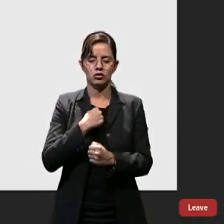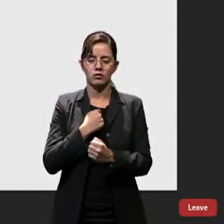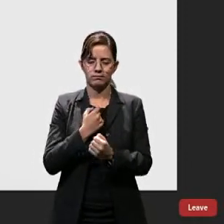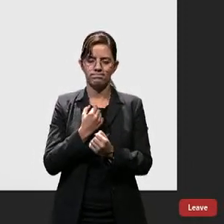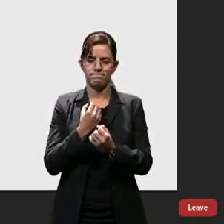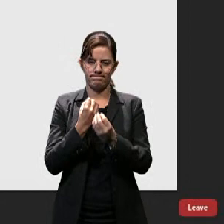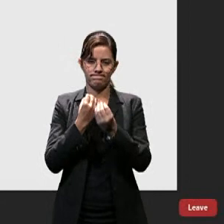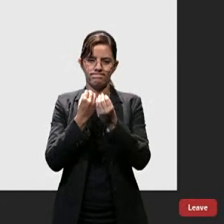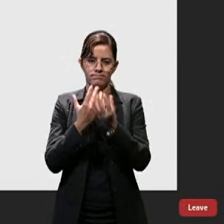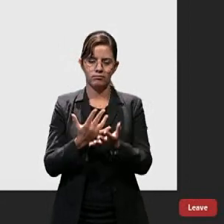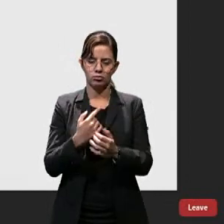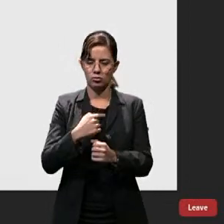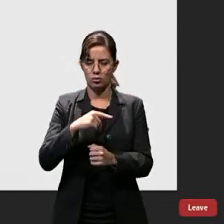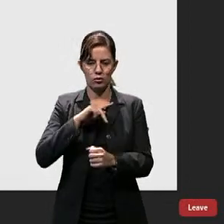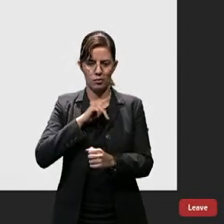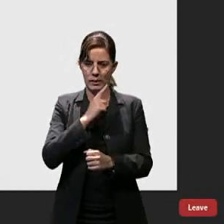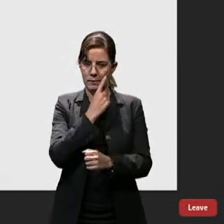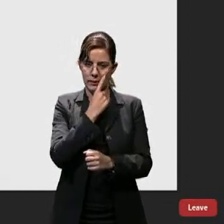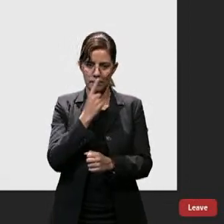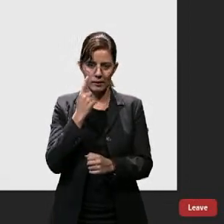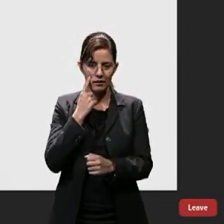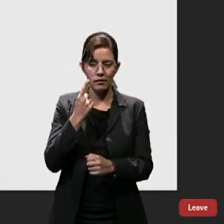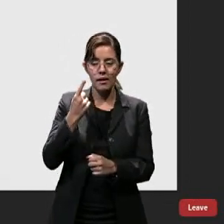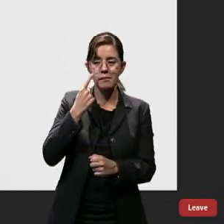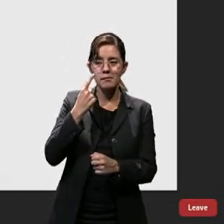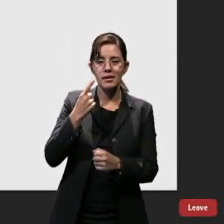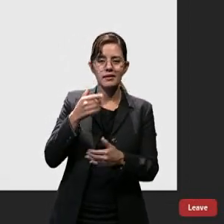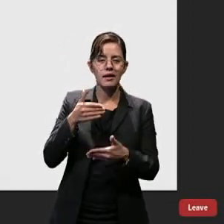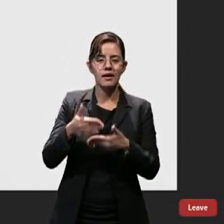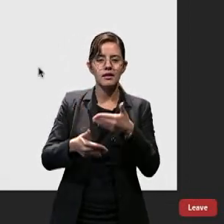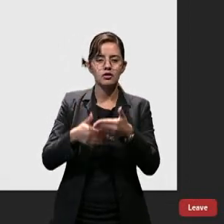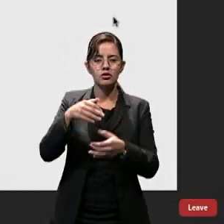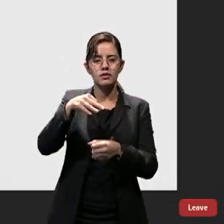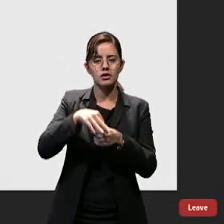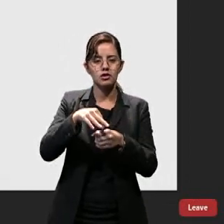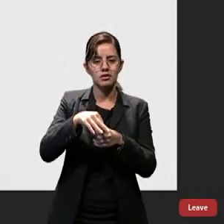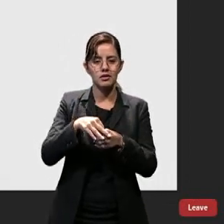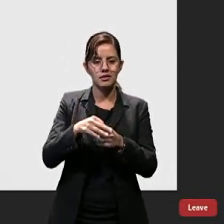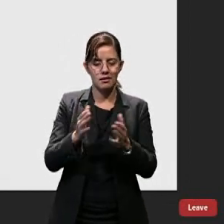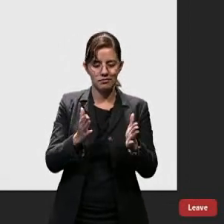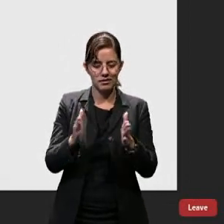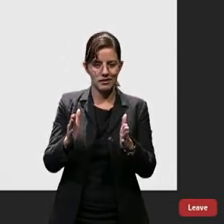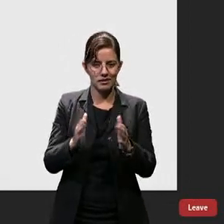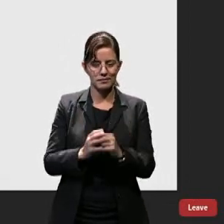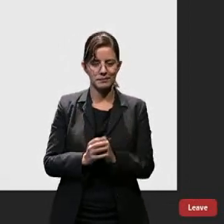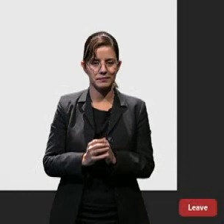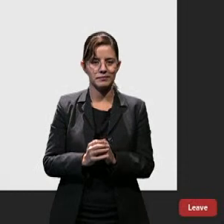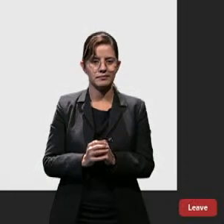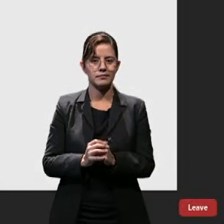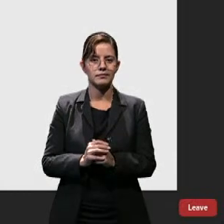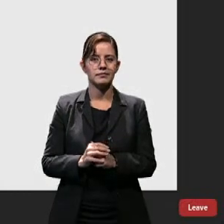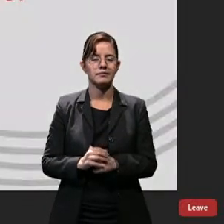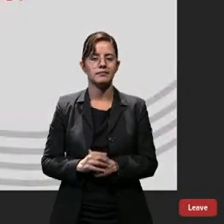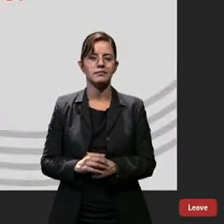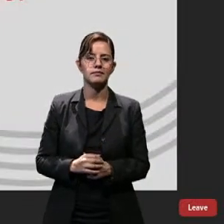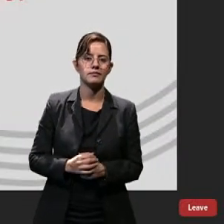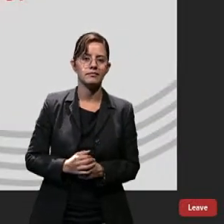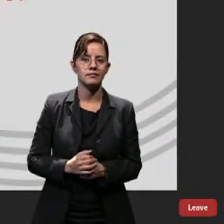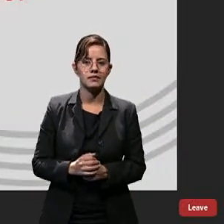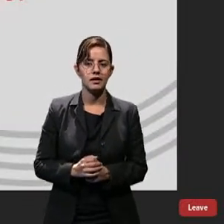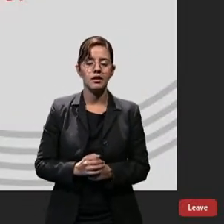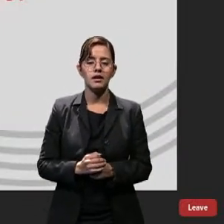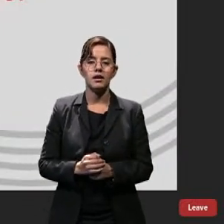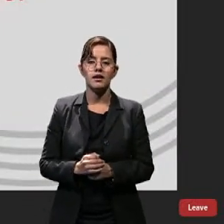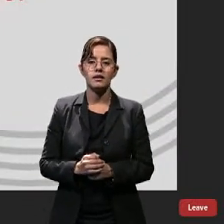elections this year, excuse me, based on what has happened in the past couple of years.